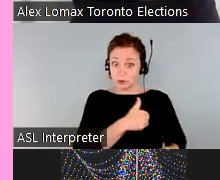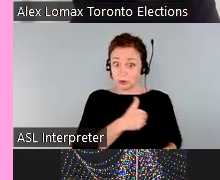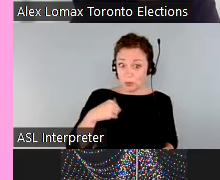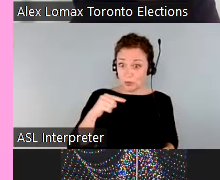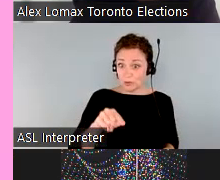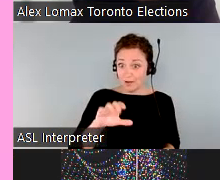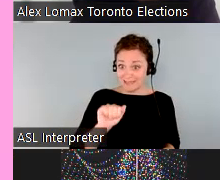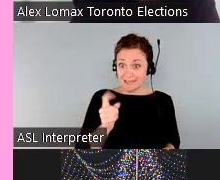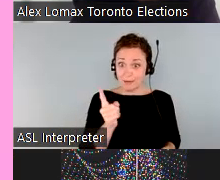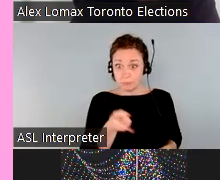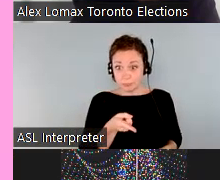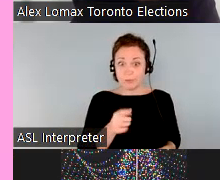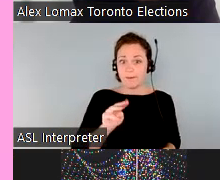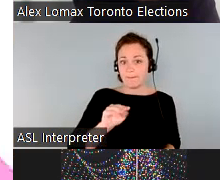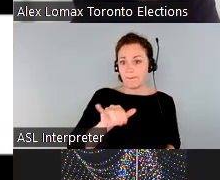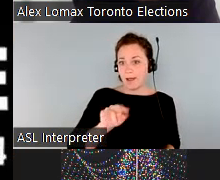toronto.ca/myvote.